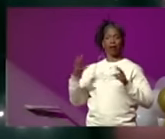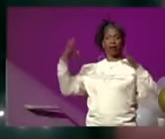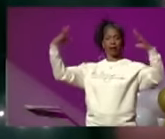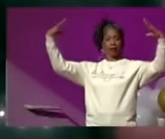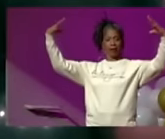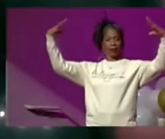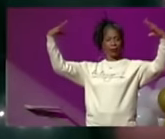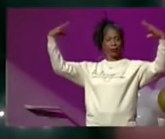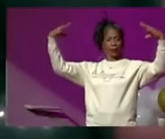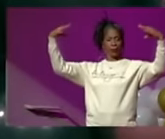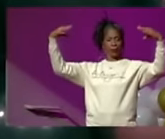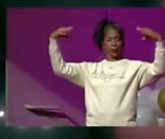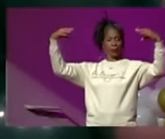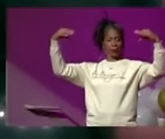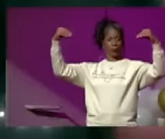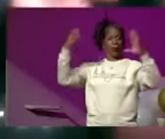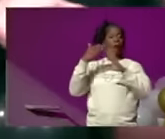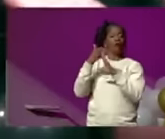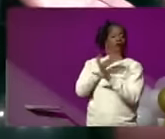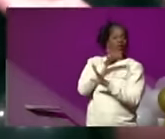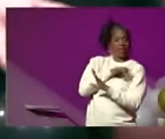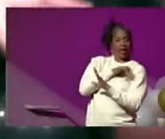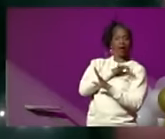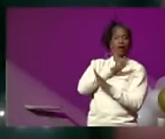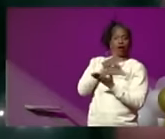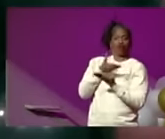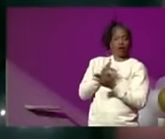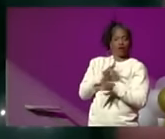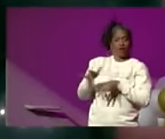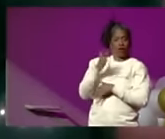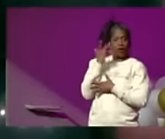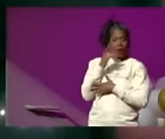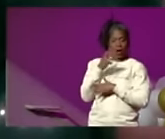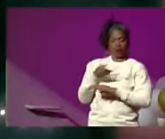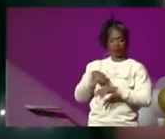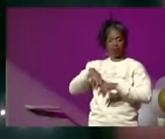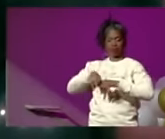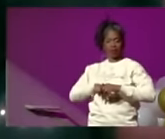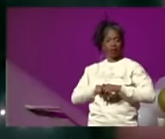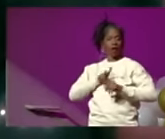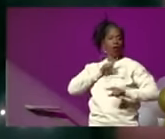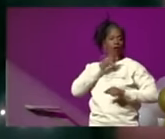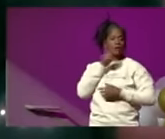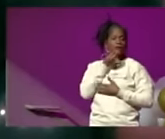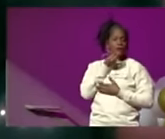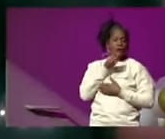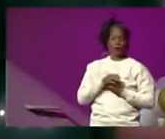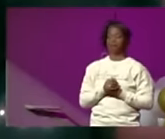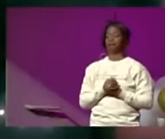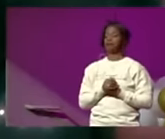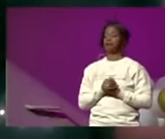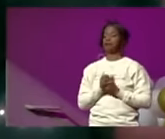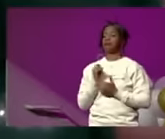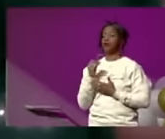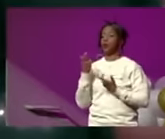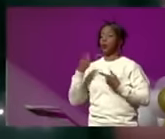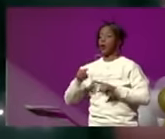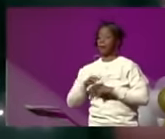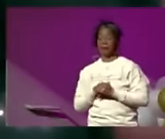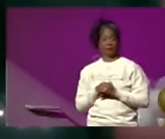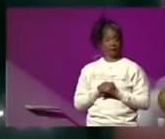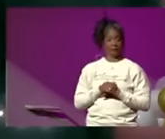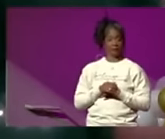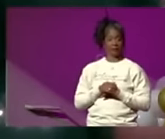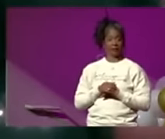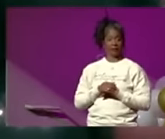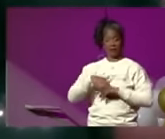we got there because we wanted to order food, and so we get to the theater, and watch what happens. All of a sudden, lights